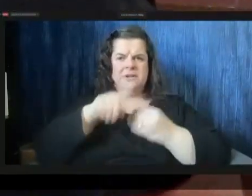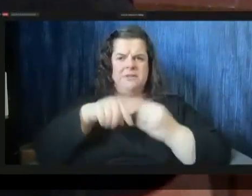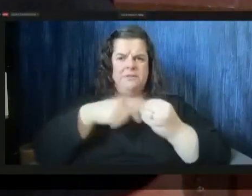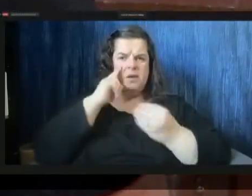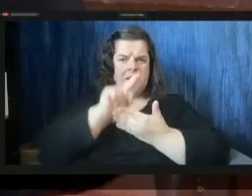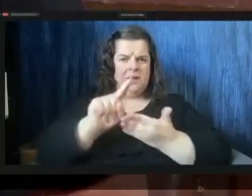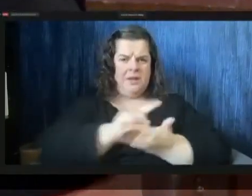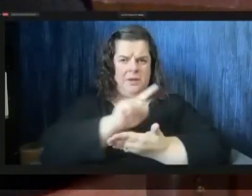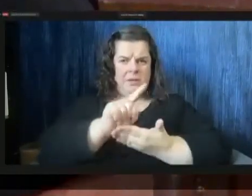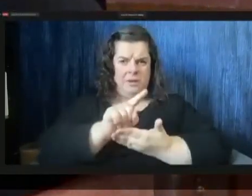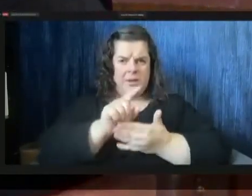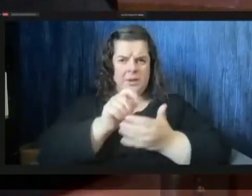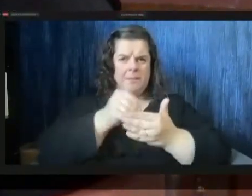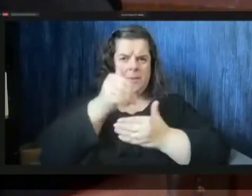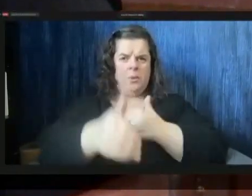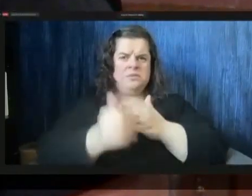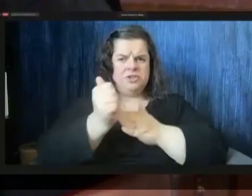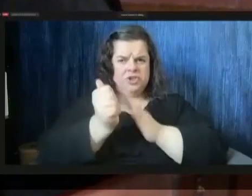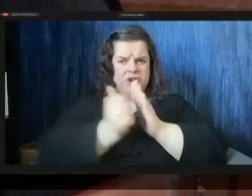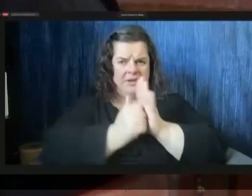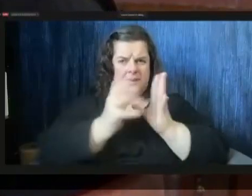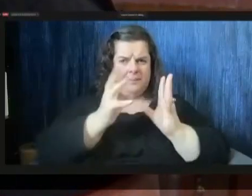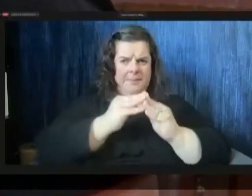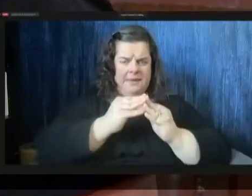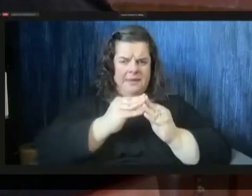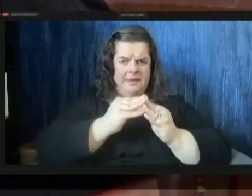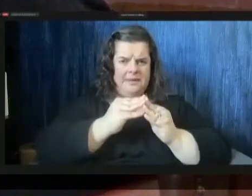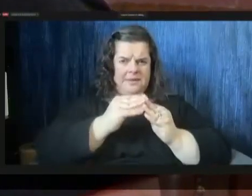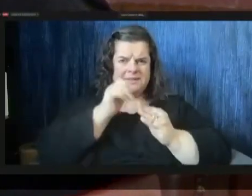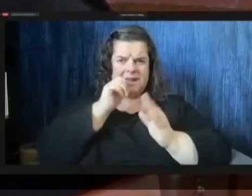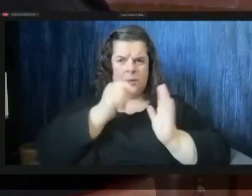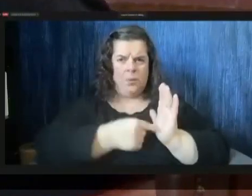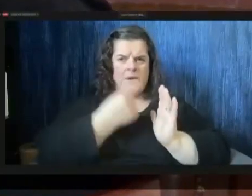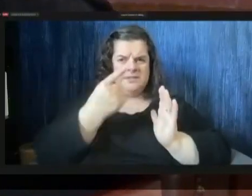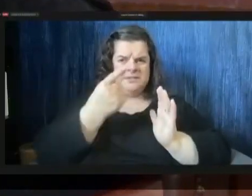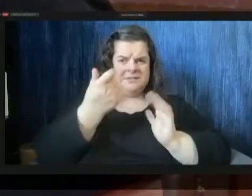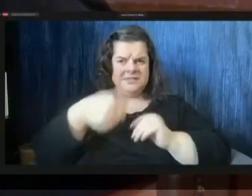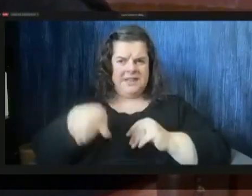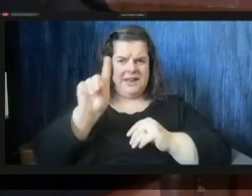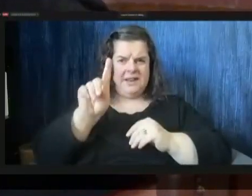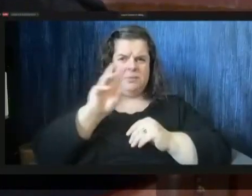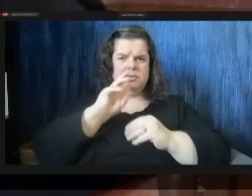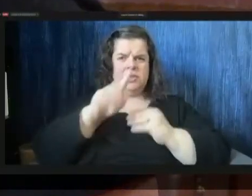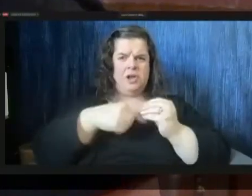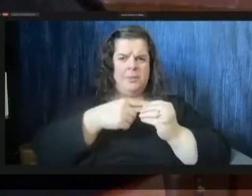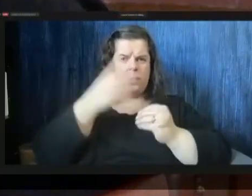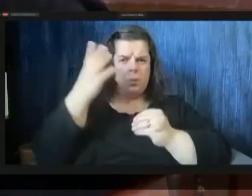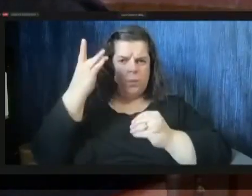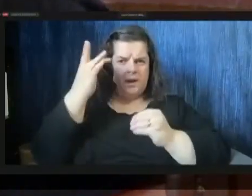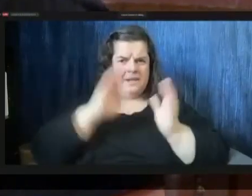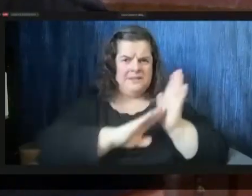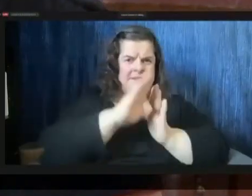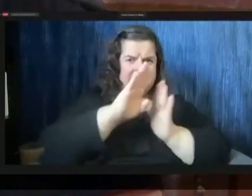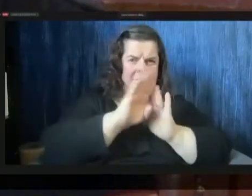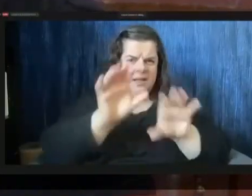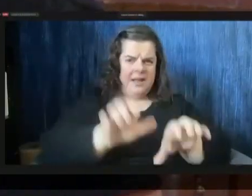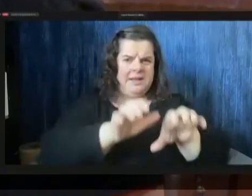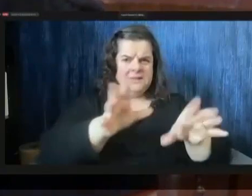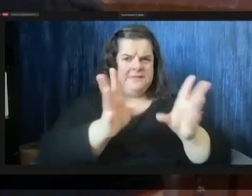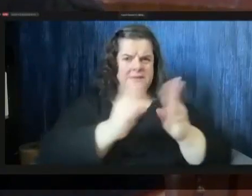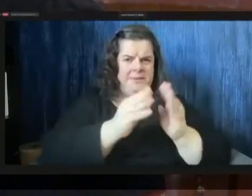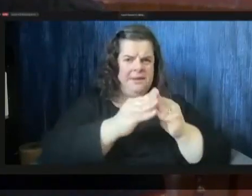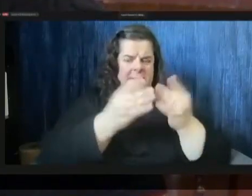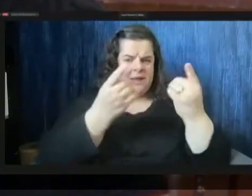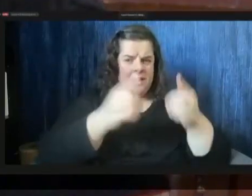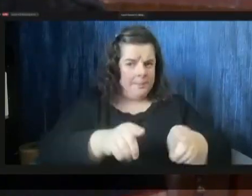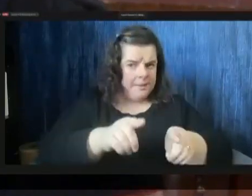at a post-agenda meeting, and not once did anyone mention why development activity meetings happen or they